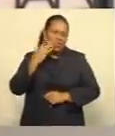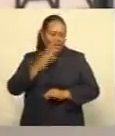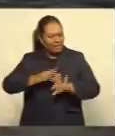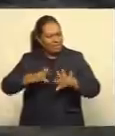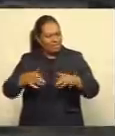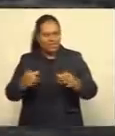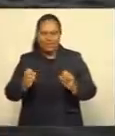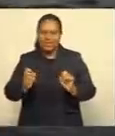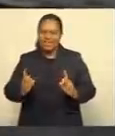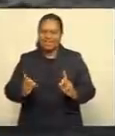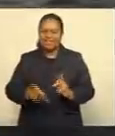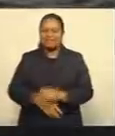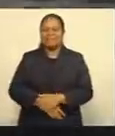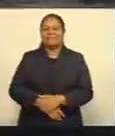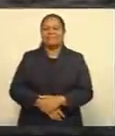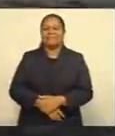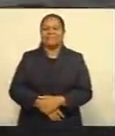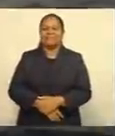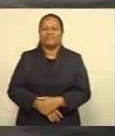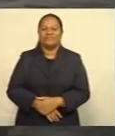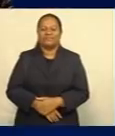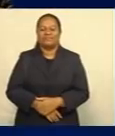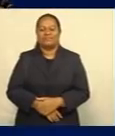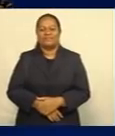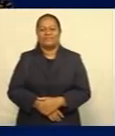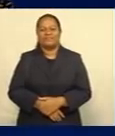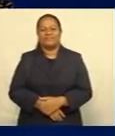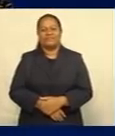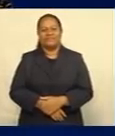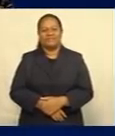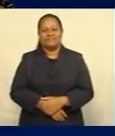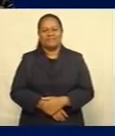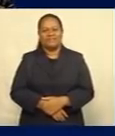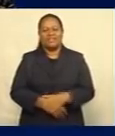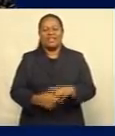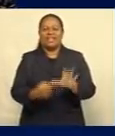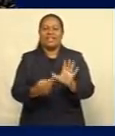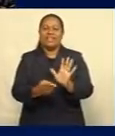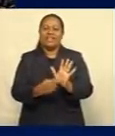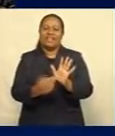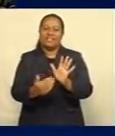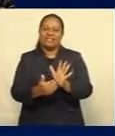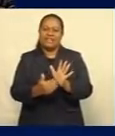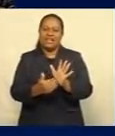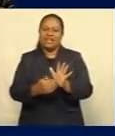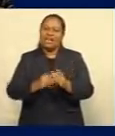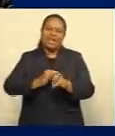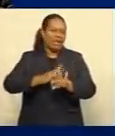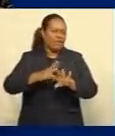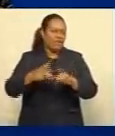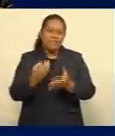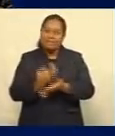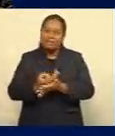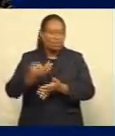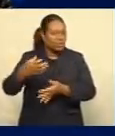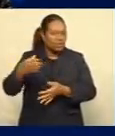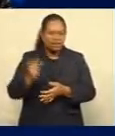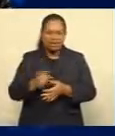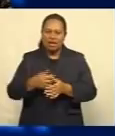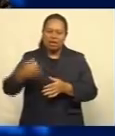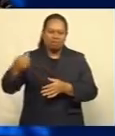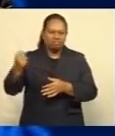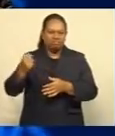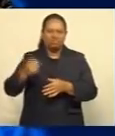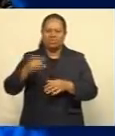contained. Felipe Naikaso, FBC News. ANZ will waive all merchant fees for transactions under